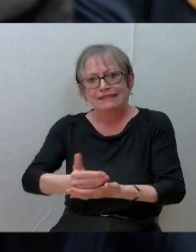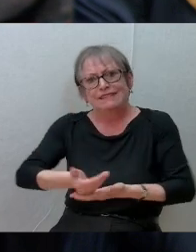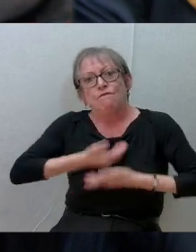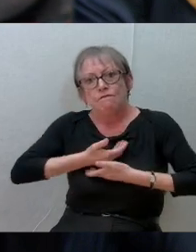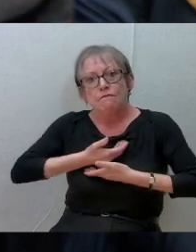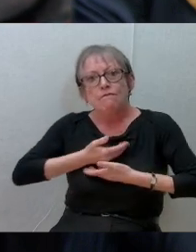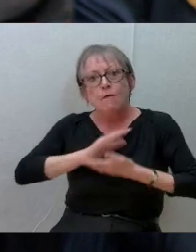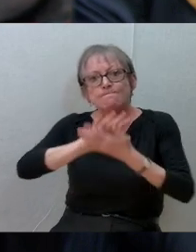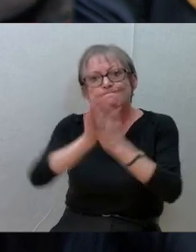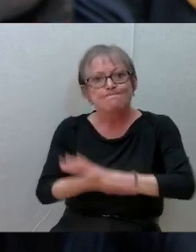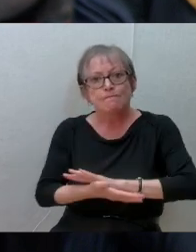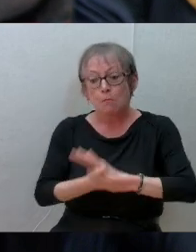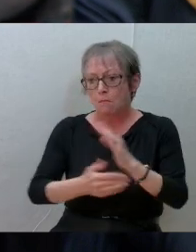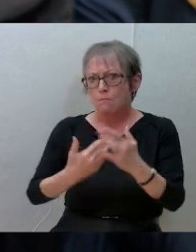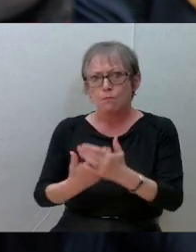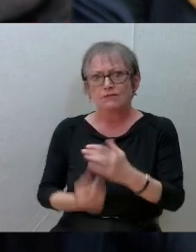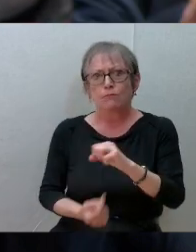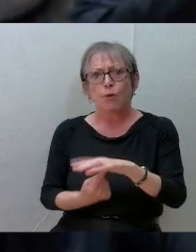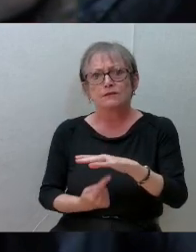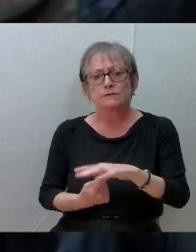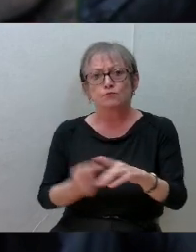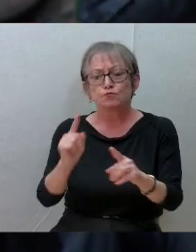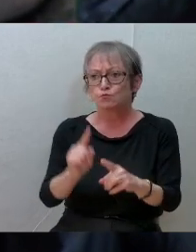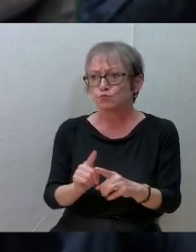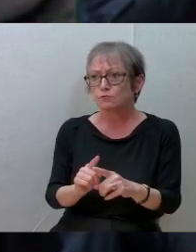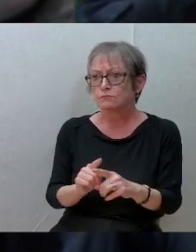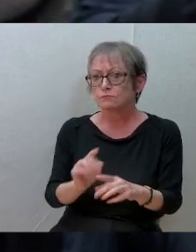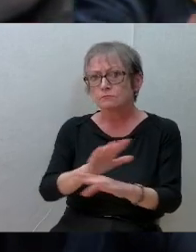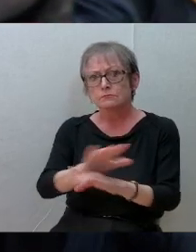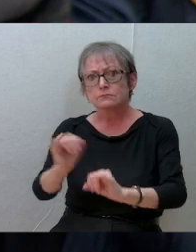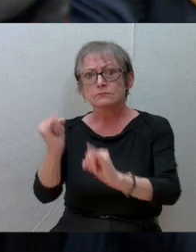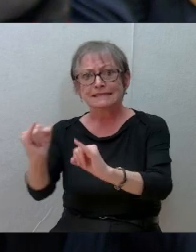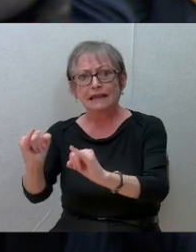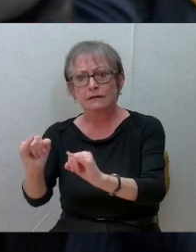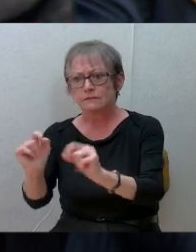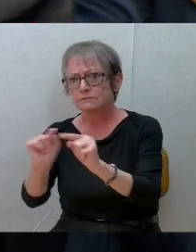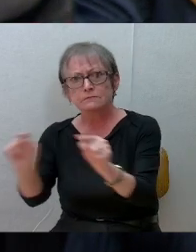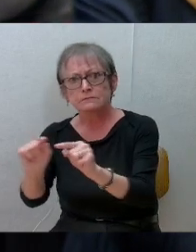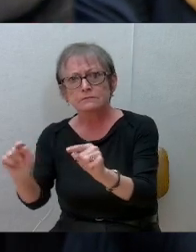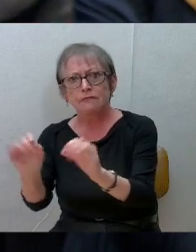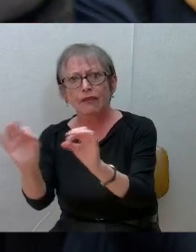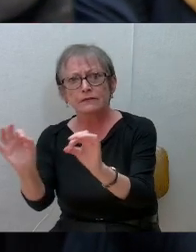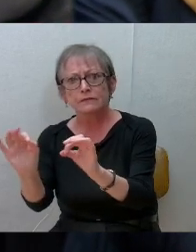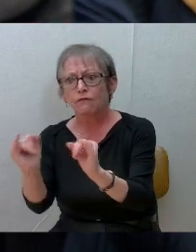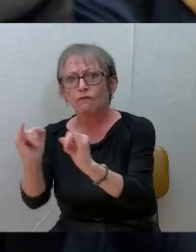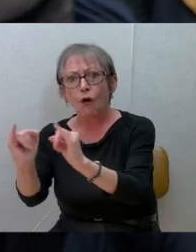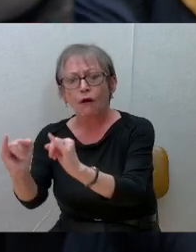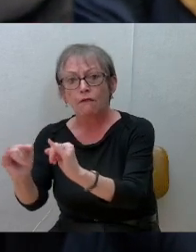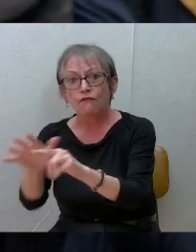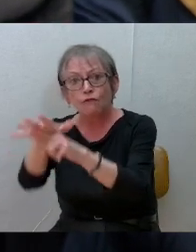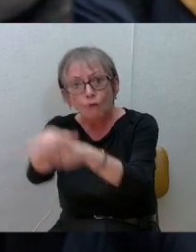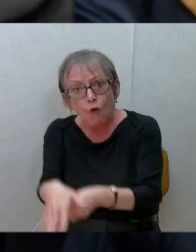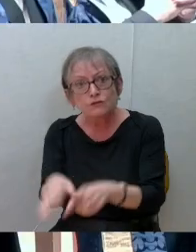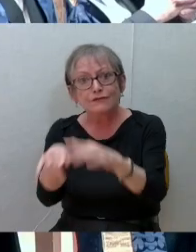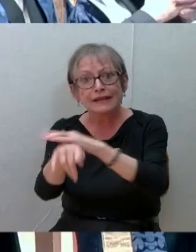violations. But most importantly, it's not their mistake, it's none of their mistake. They're forced to flee their